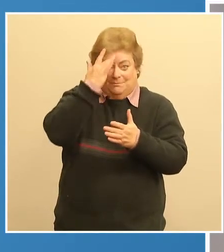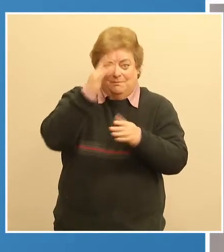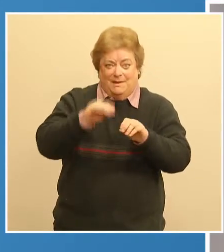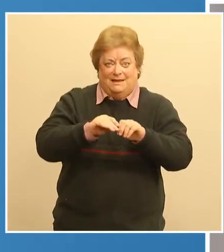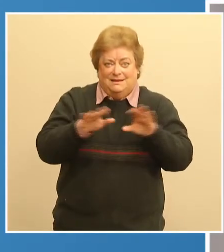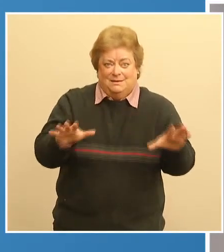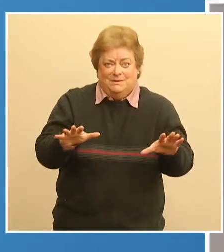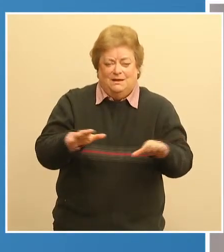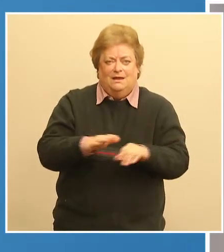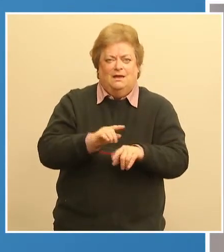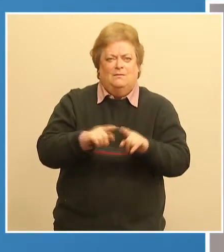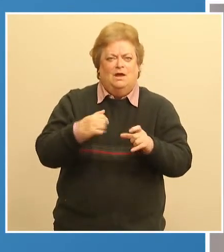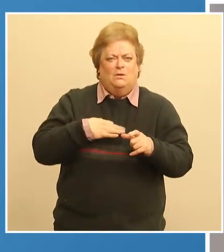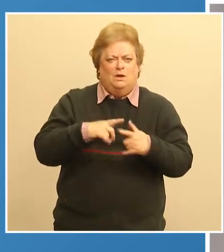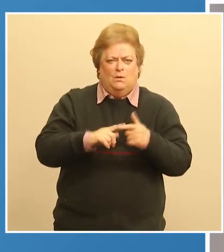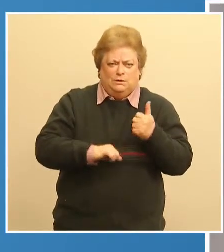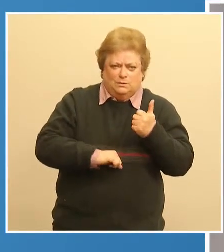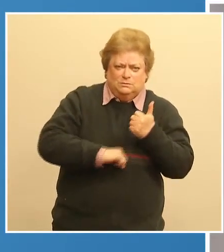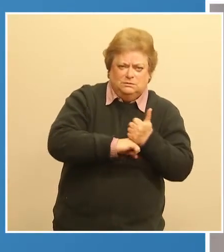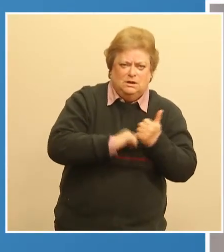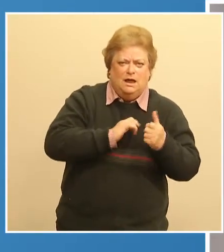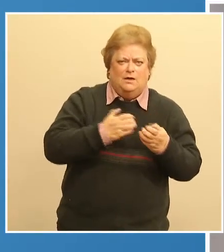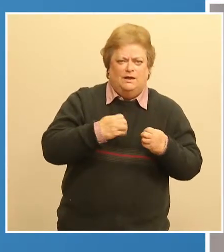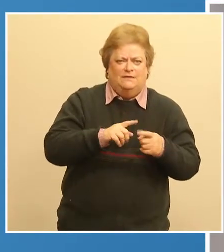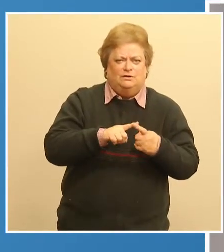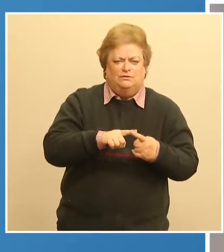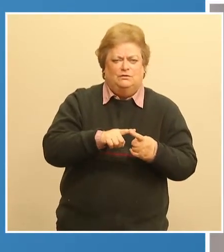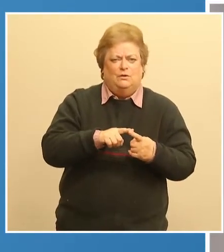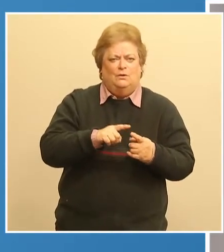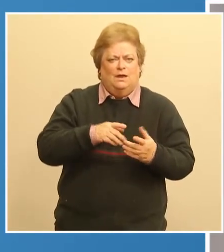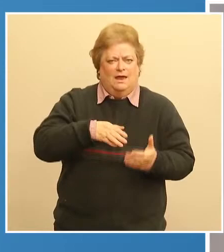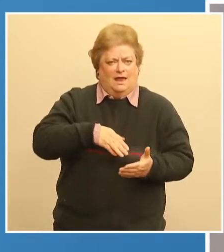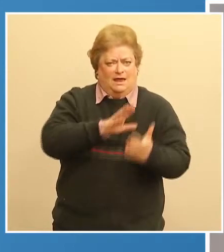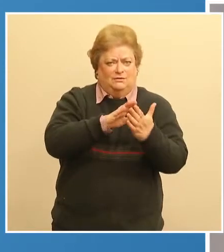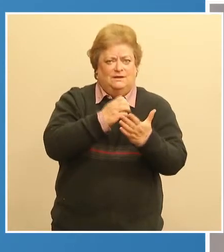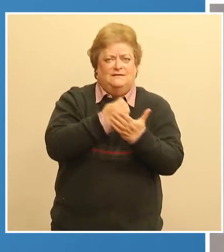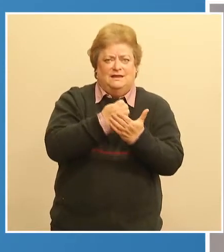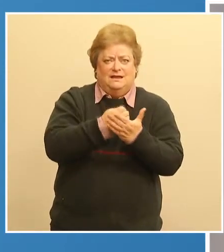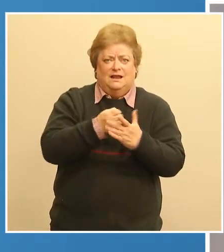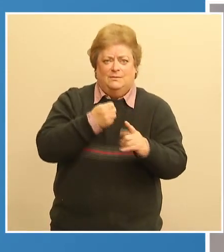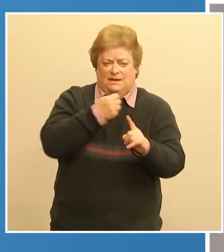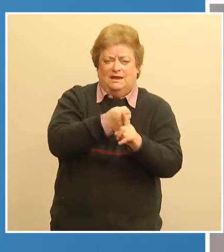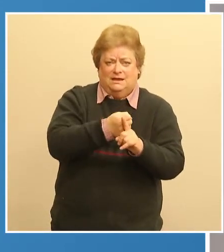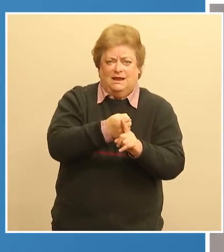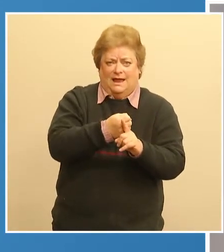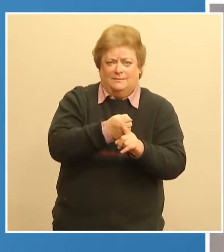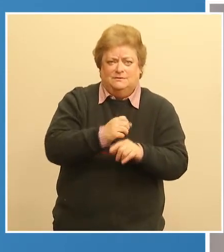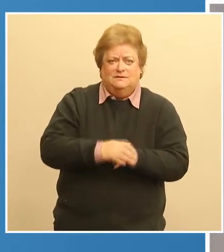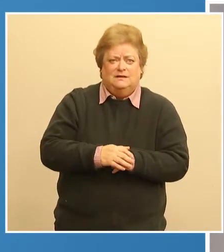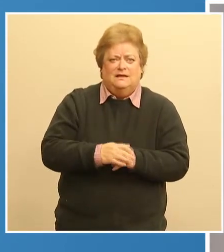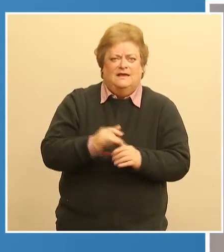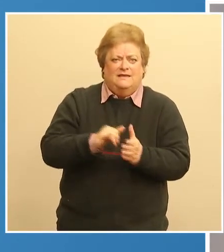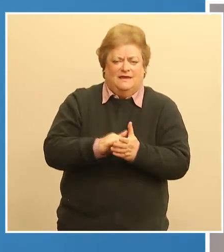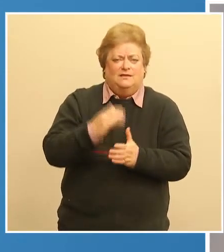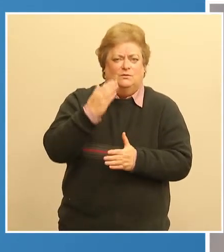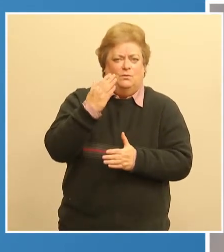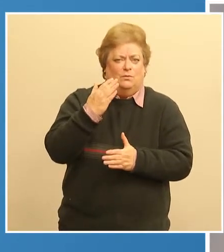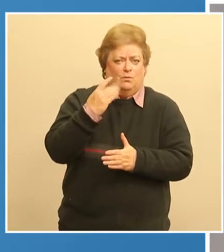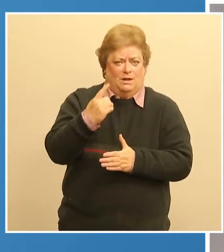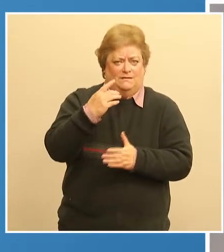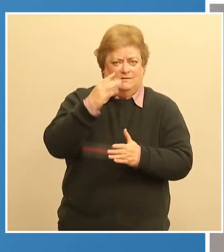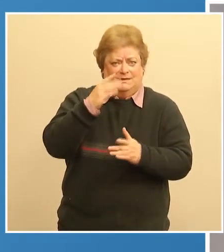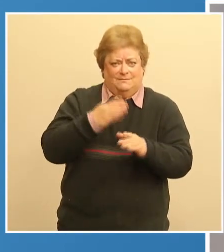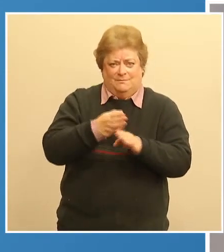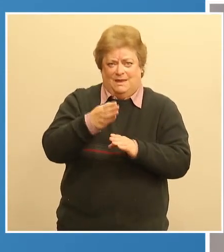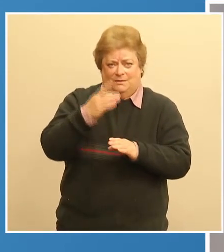meantime, we're also eager to bolster our efforts to address the economic impacts of the pandemic. And this is among the major reasons why I am so pleased